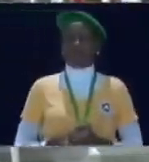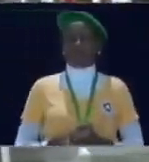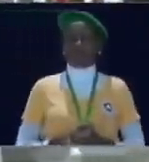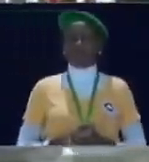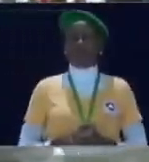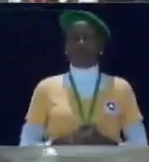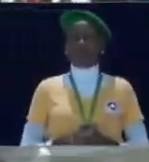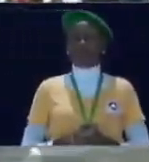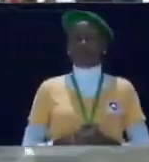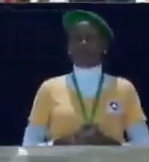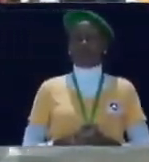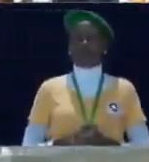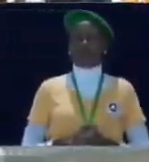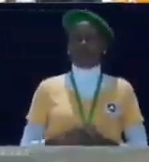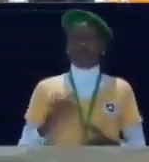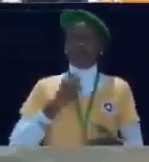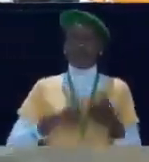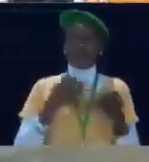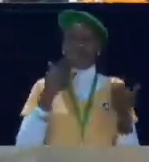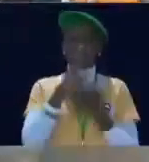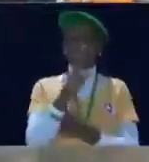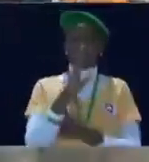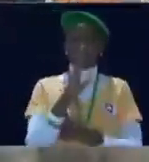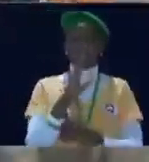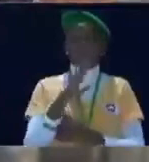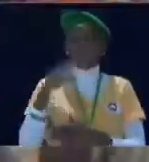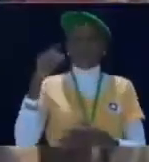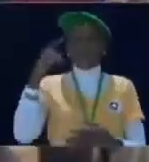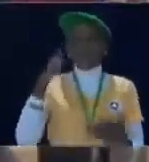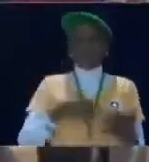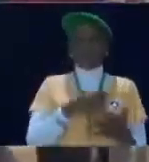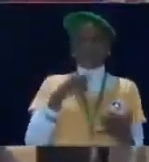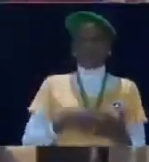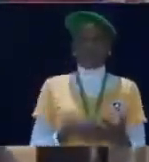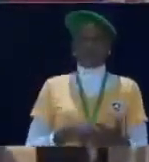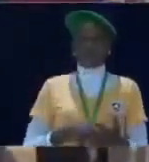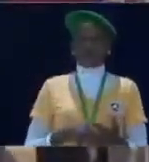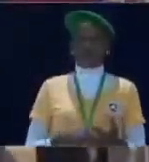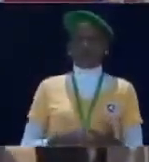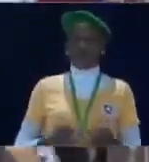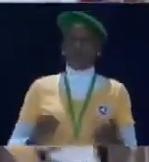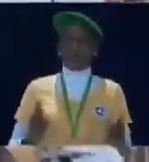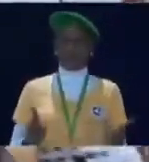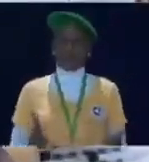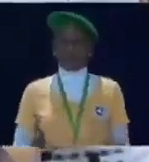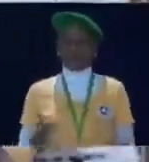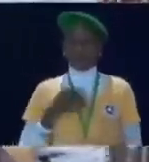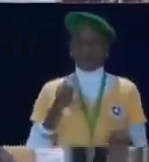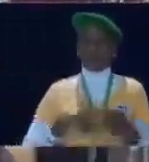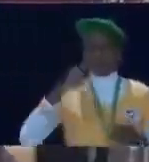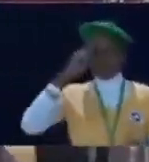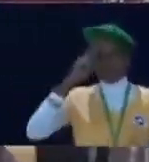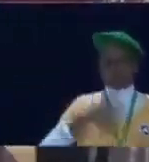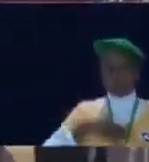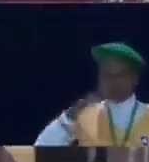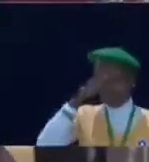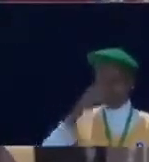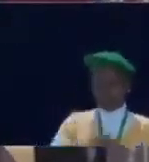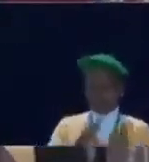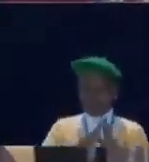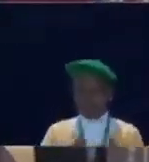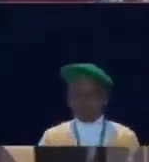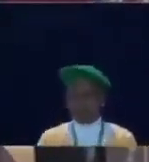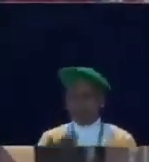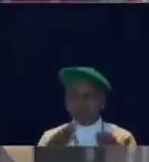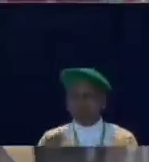First of all, I want to thank God for this great privilege. And I want to honor my father in the house.